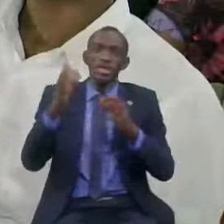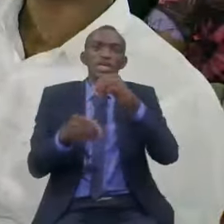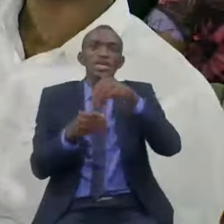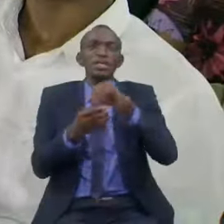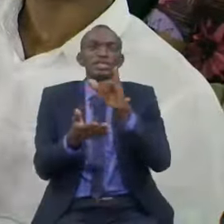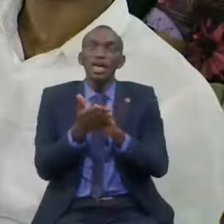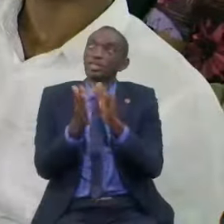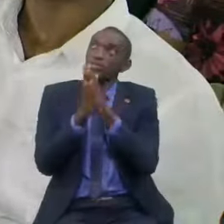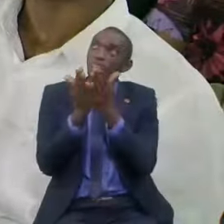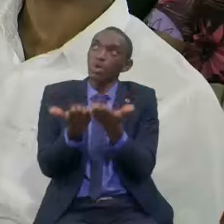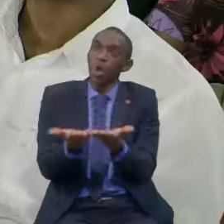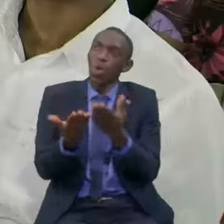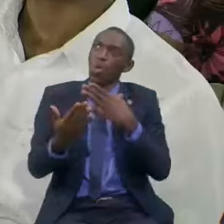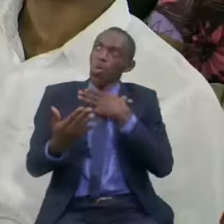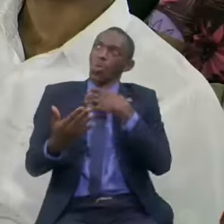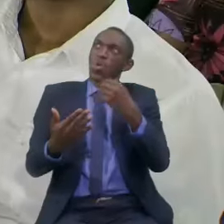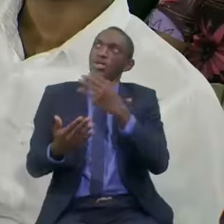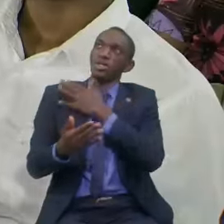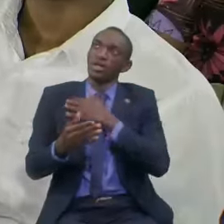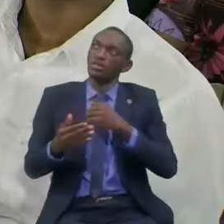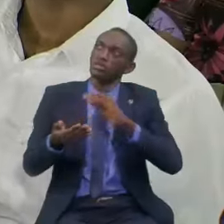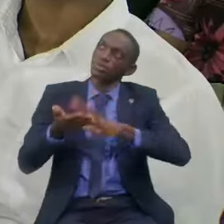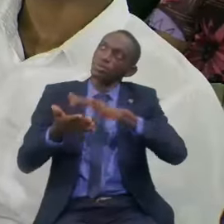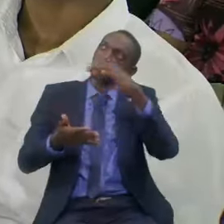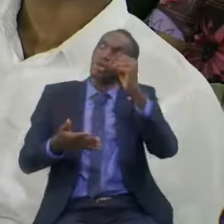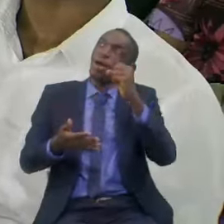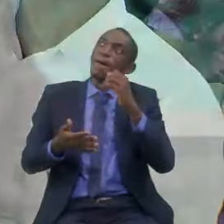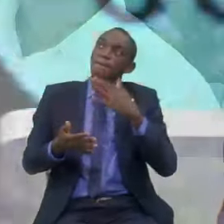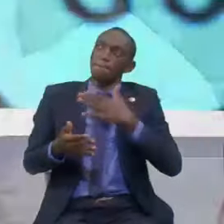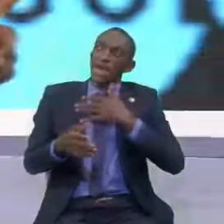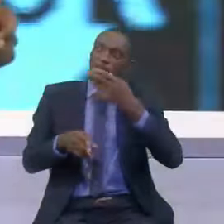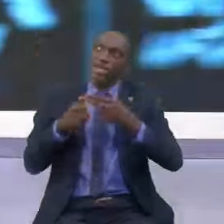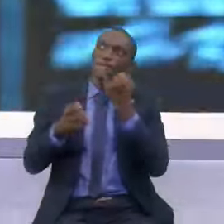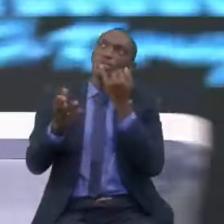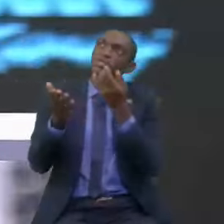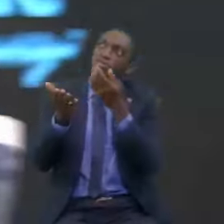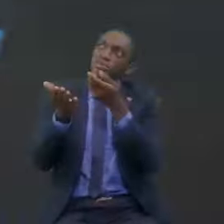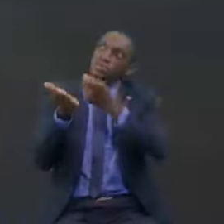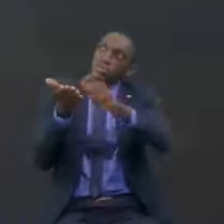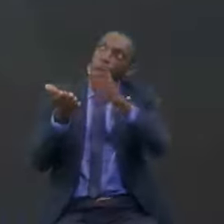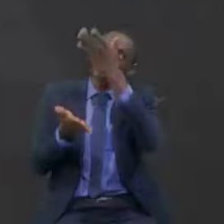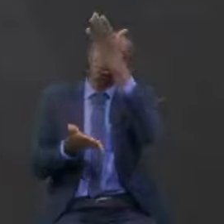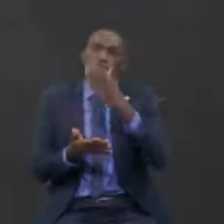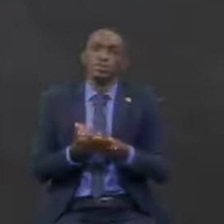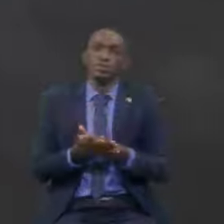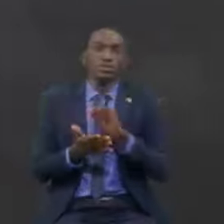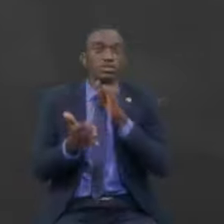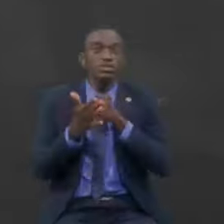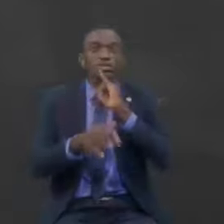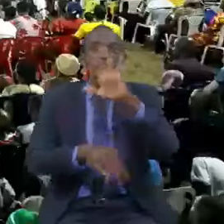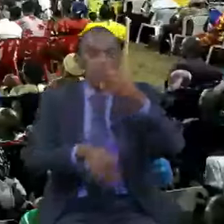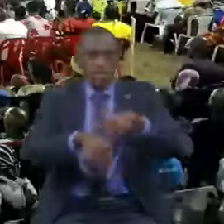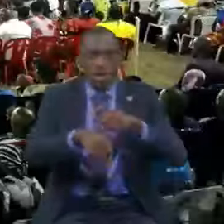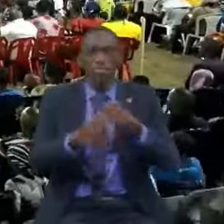and glowing. My name is written there. It's your turn. It will happen to you right